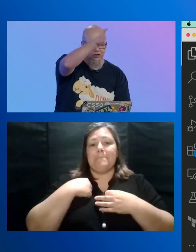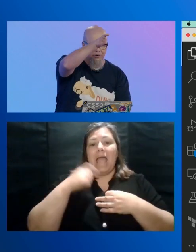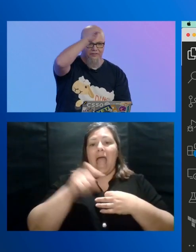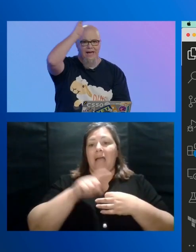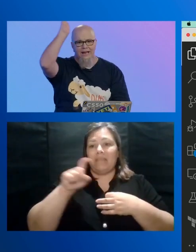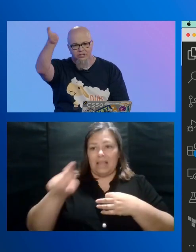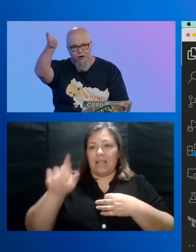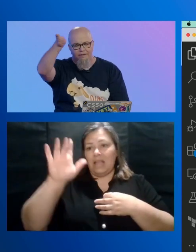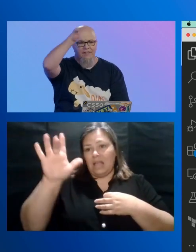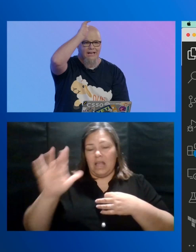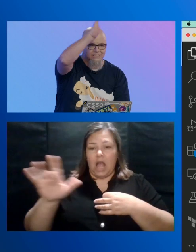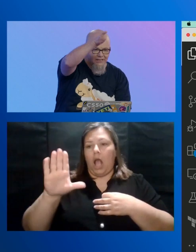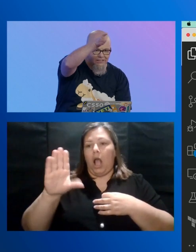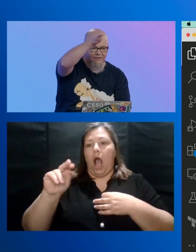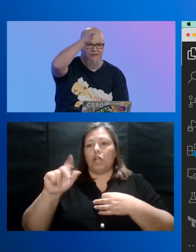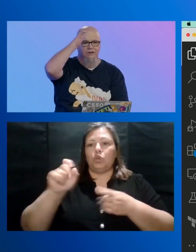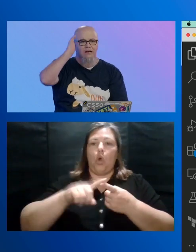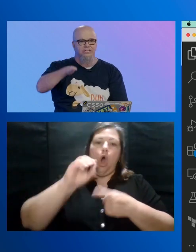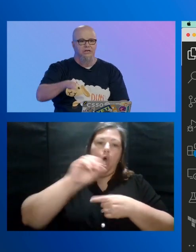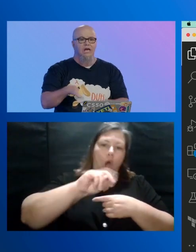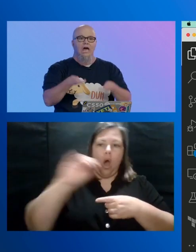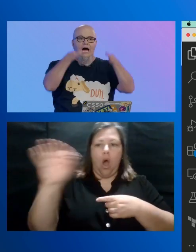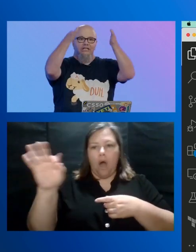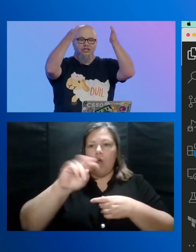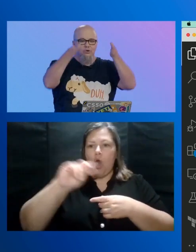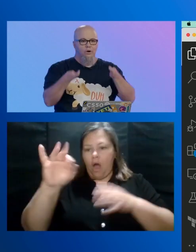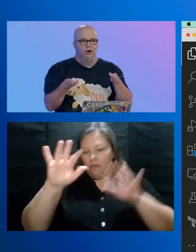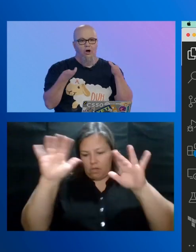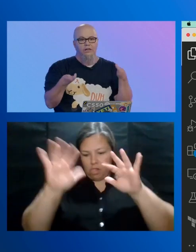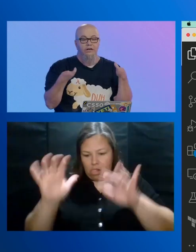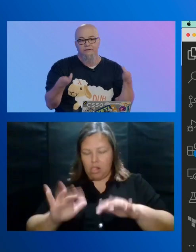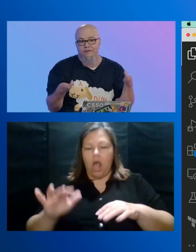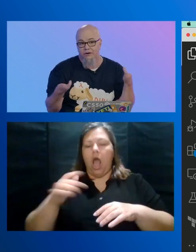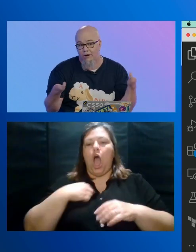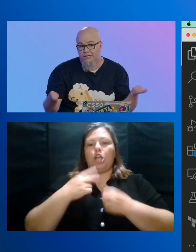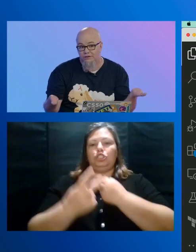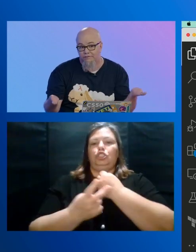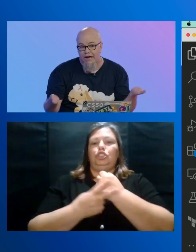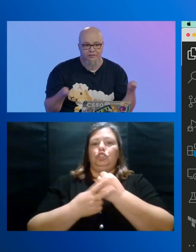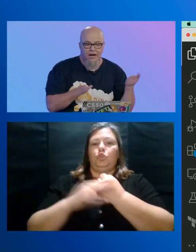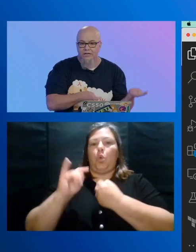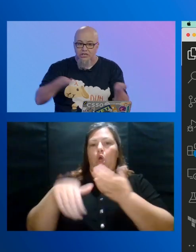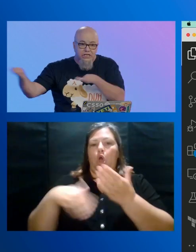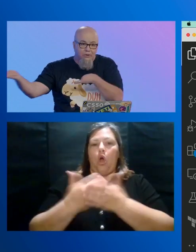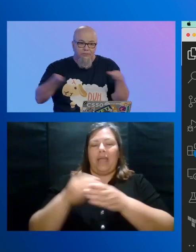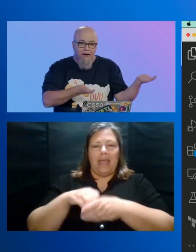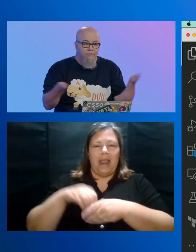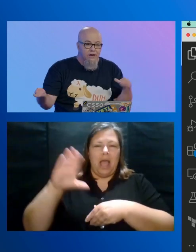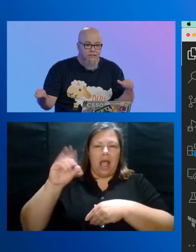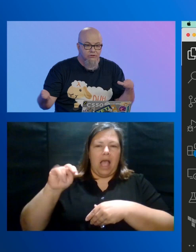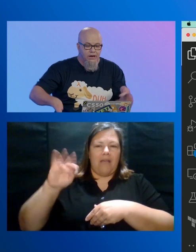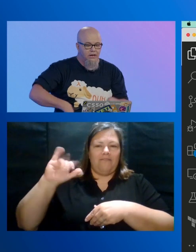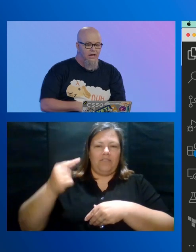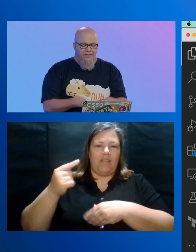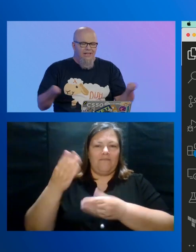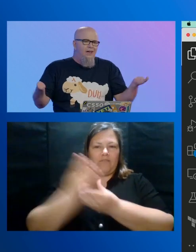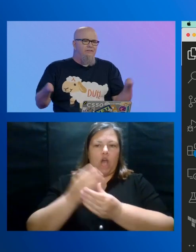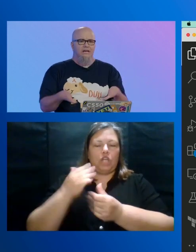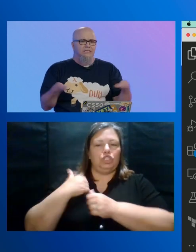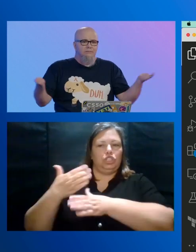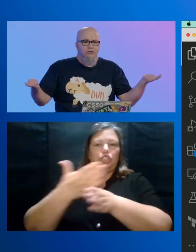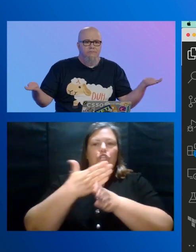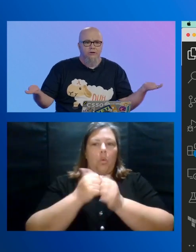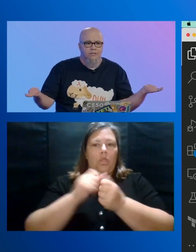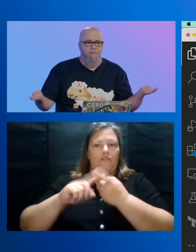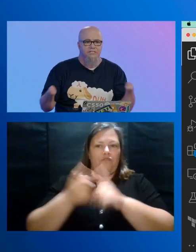console, turn on that, turn off that, set this configuration, I store it all in a configuration file that I can share with my friends, right? And they love it.